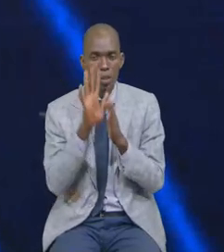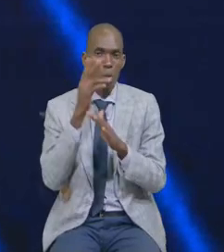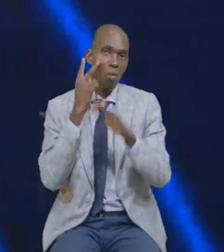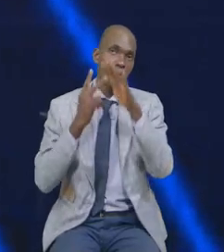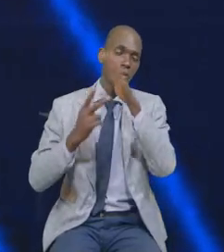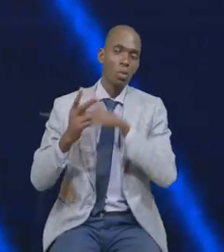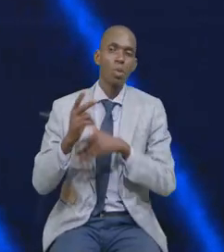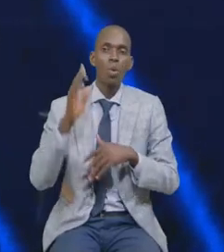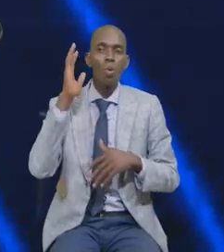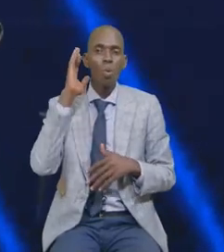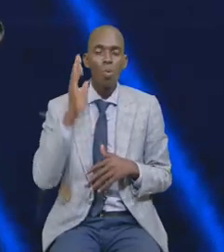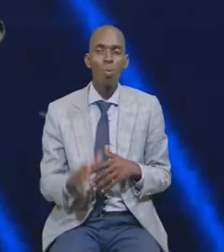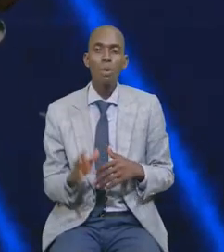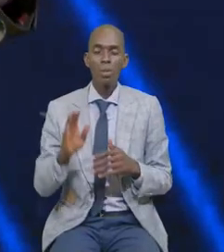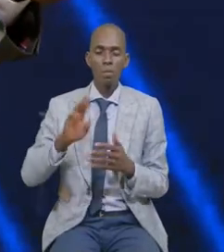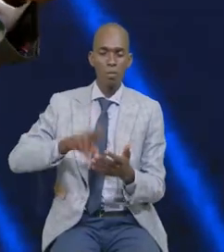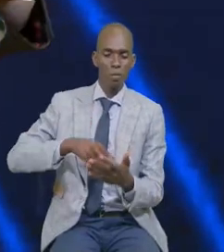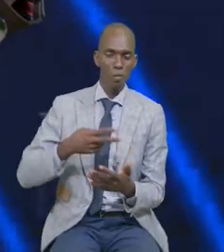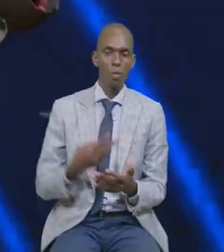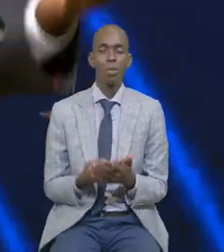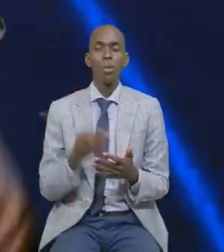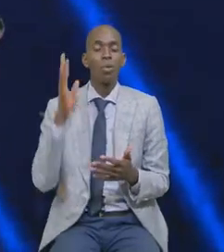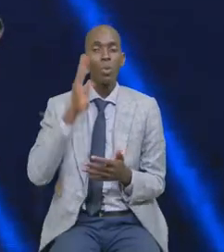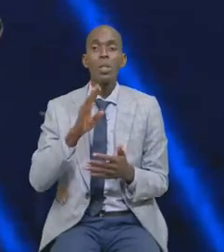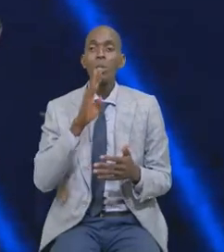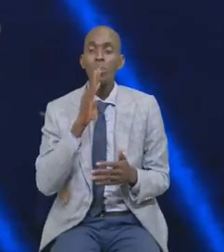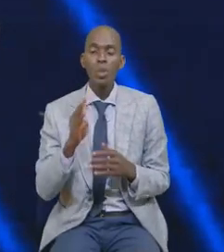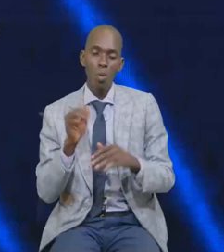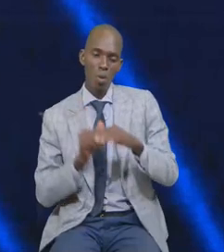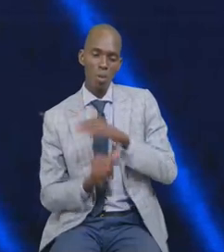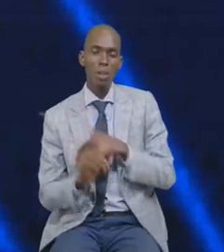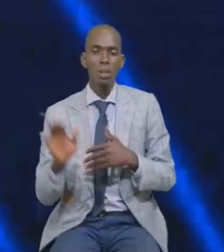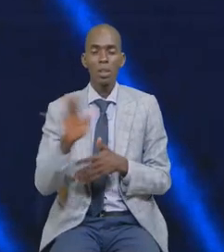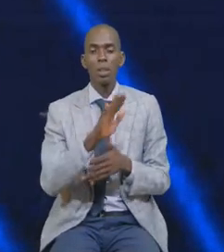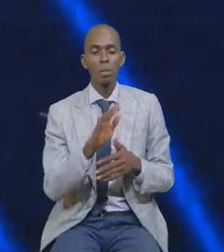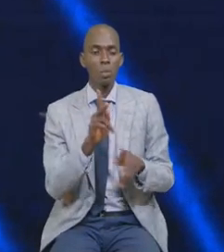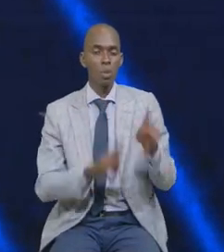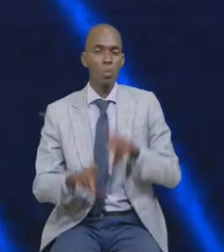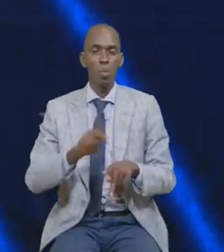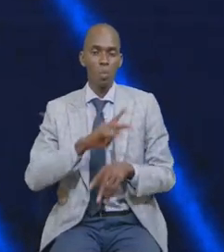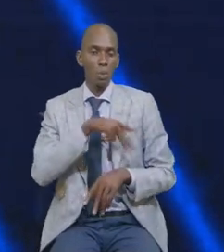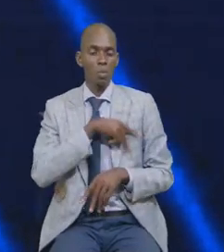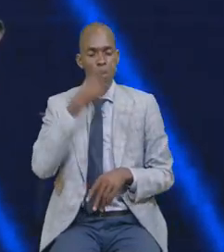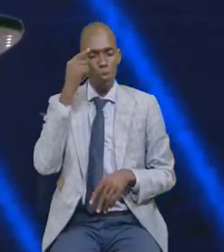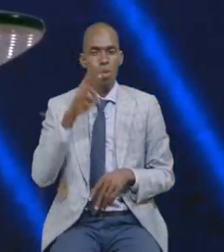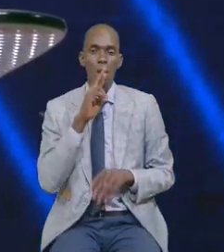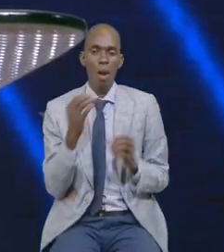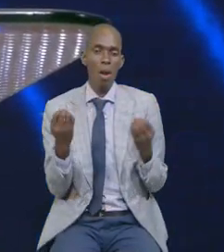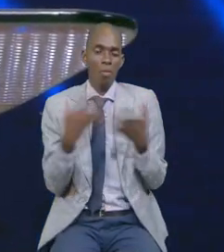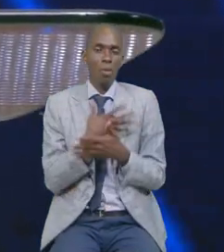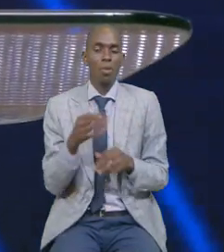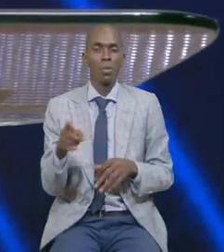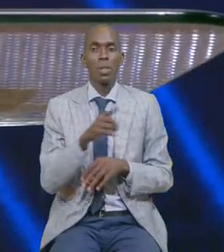everything will be dependent on their personality because you are so much afraid of them. Let those consecrations